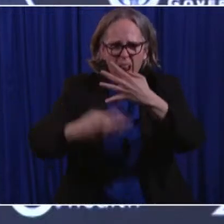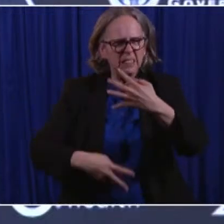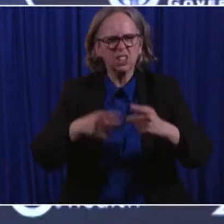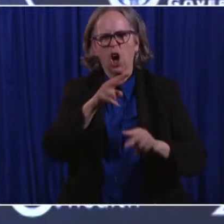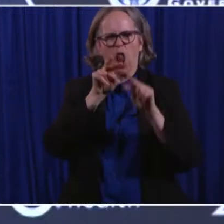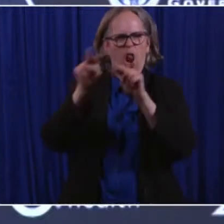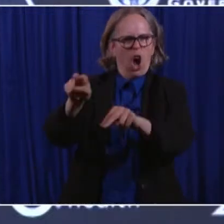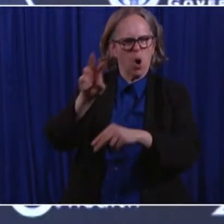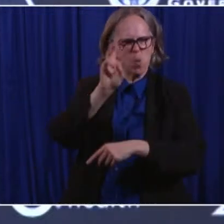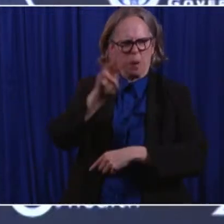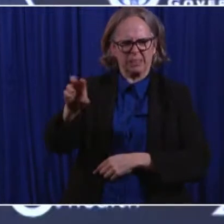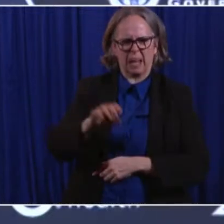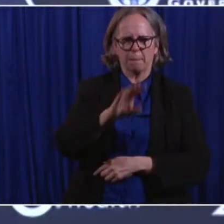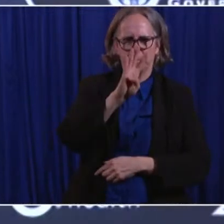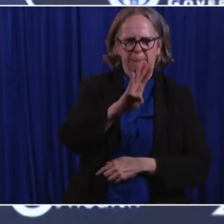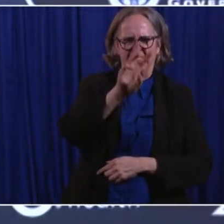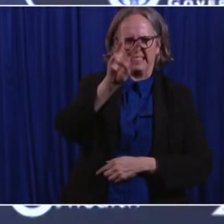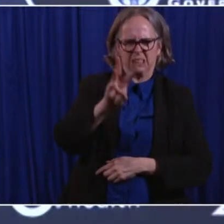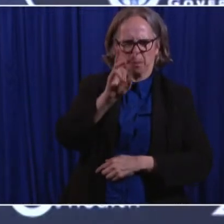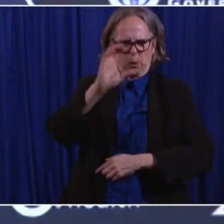Bureau of Workers' Compensation,